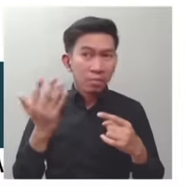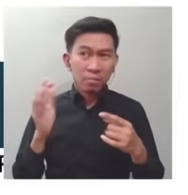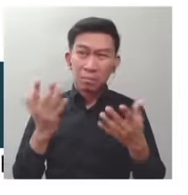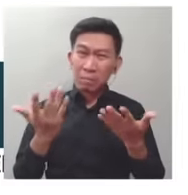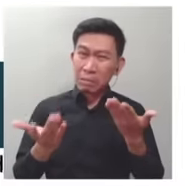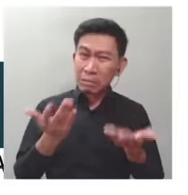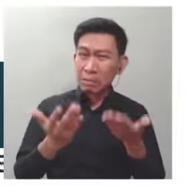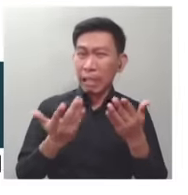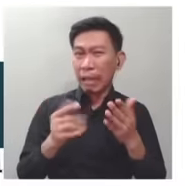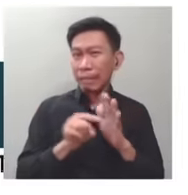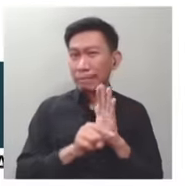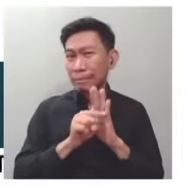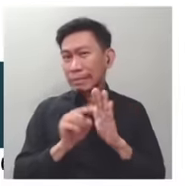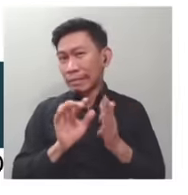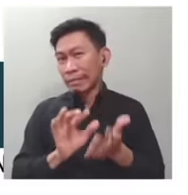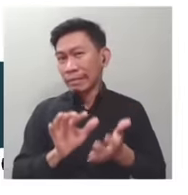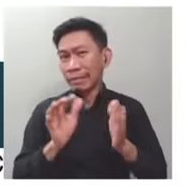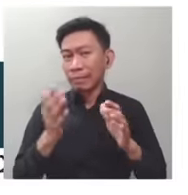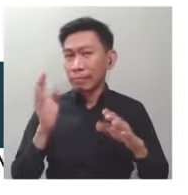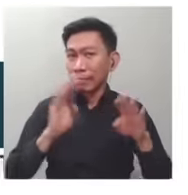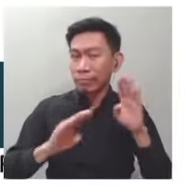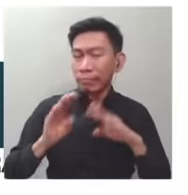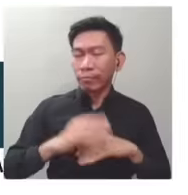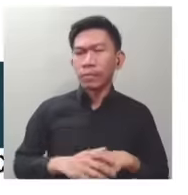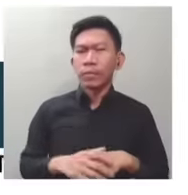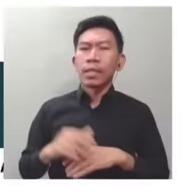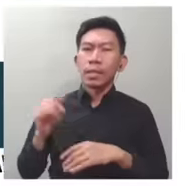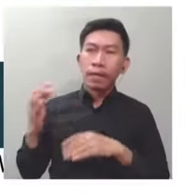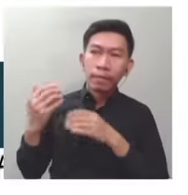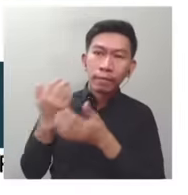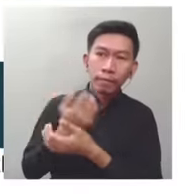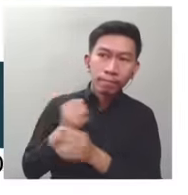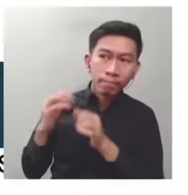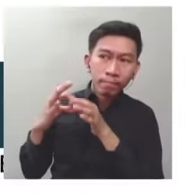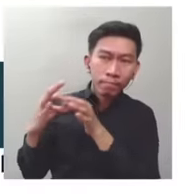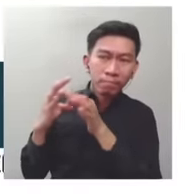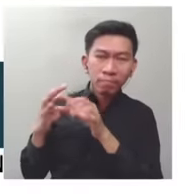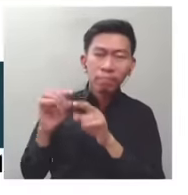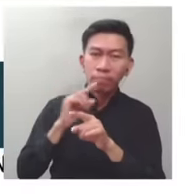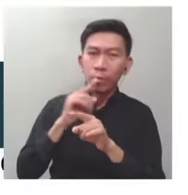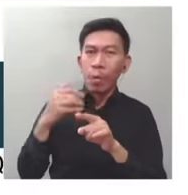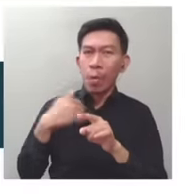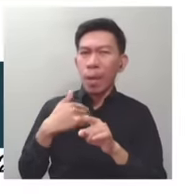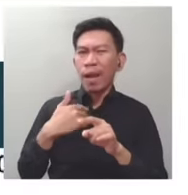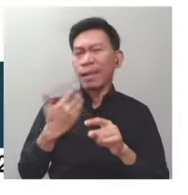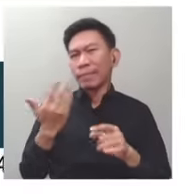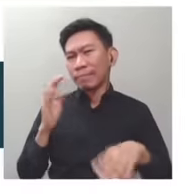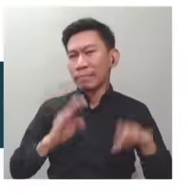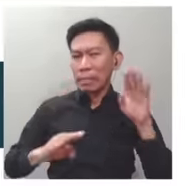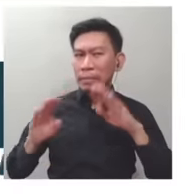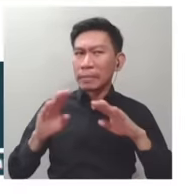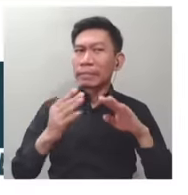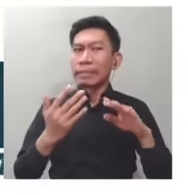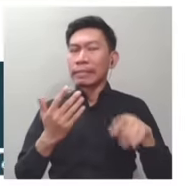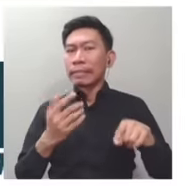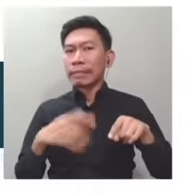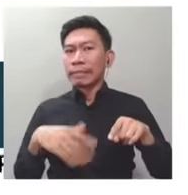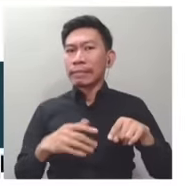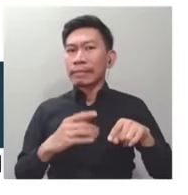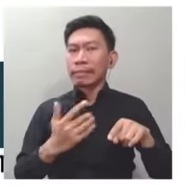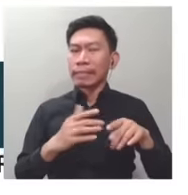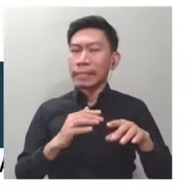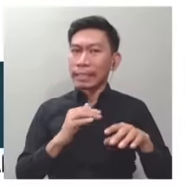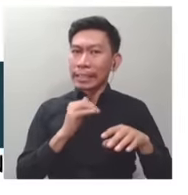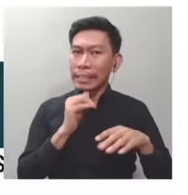course, in every security cooperation, it's supposed to create tension. It will, of course, cause discomfort to